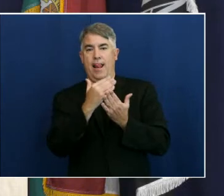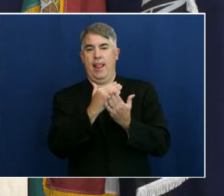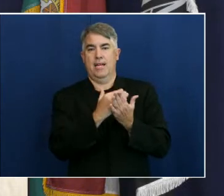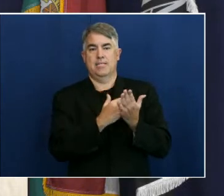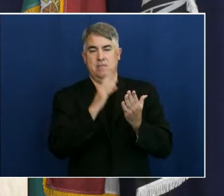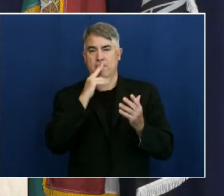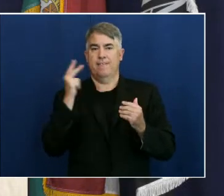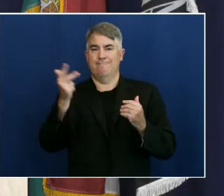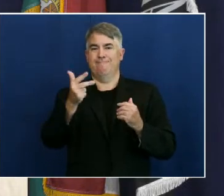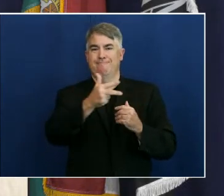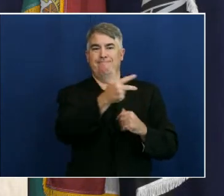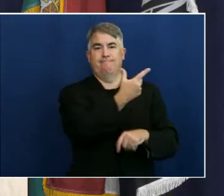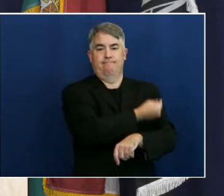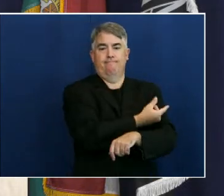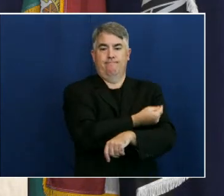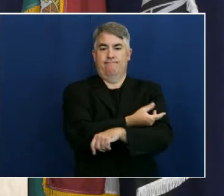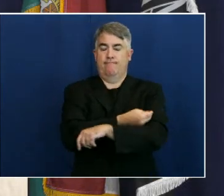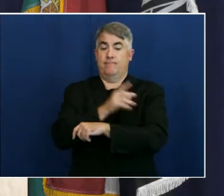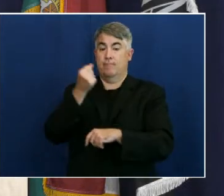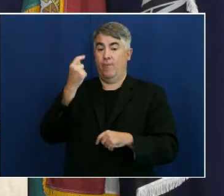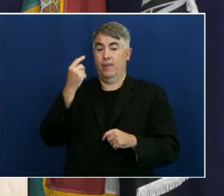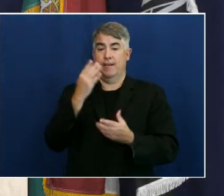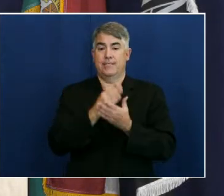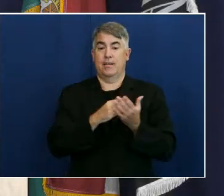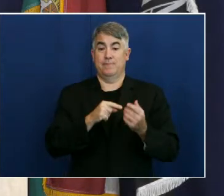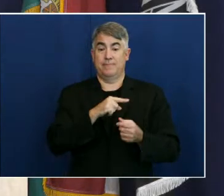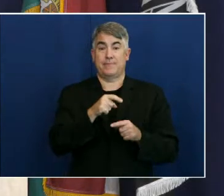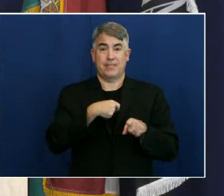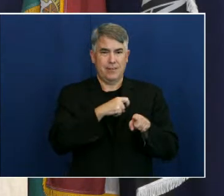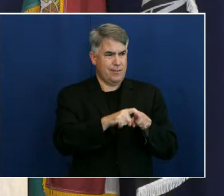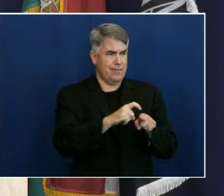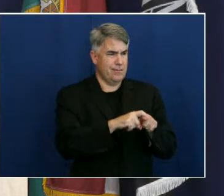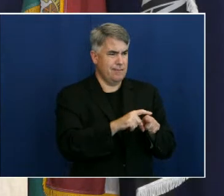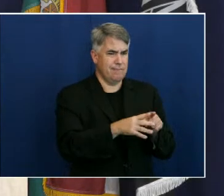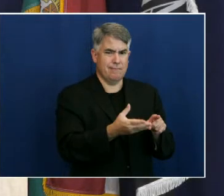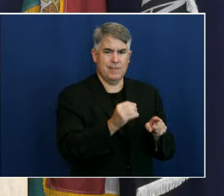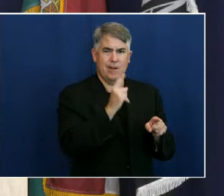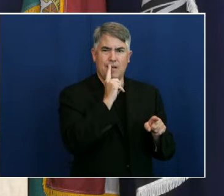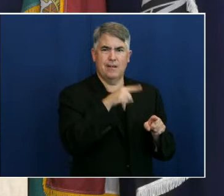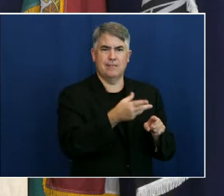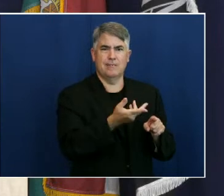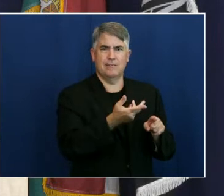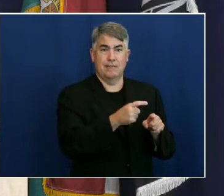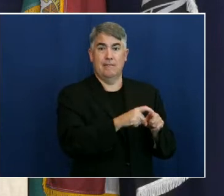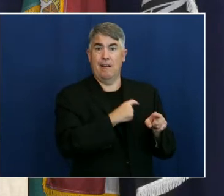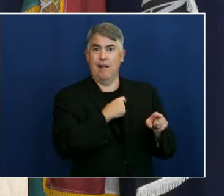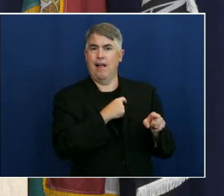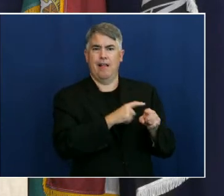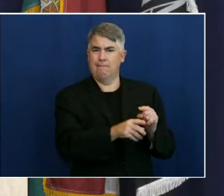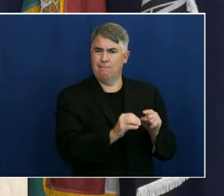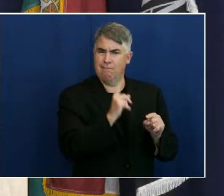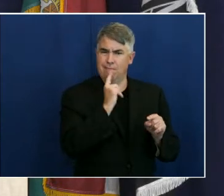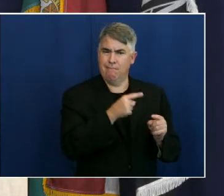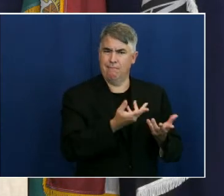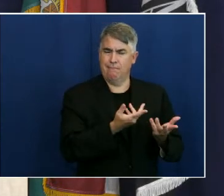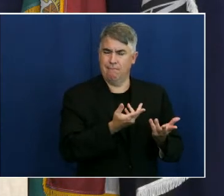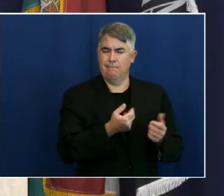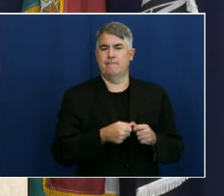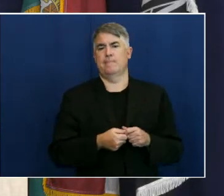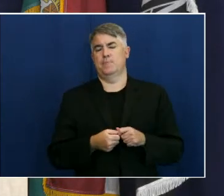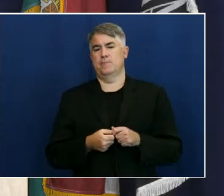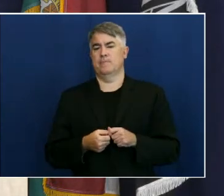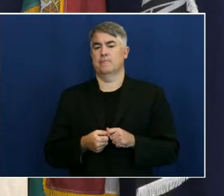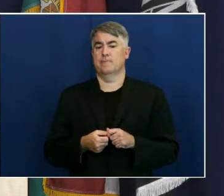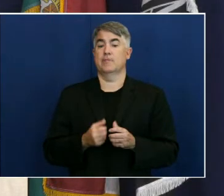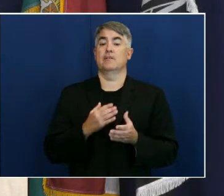a great challenge getting return calls from a significant number of those folks, and what we're anecdotally being told is a lot of them managed to get